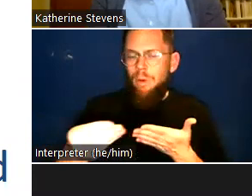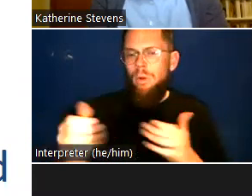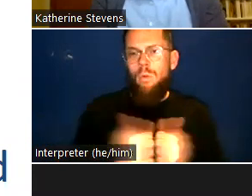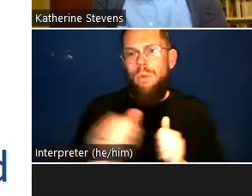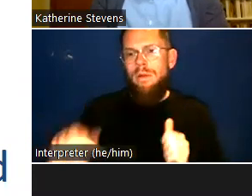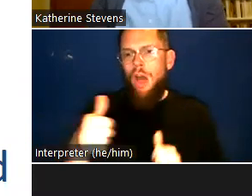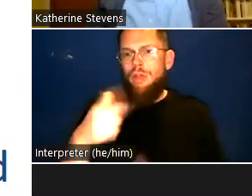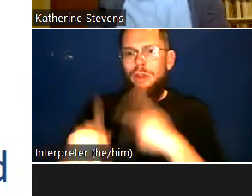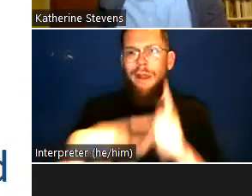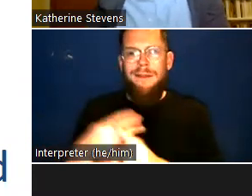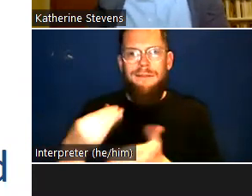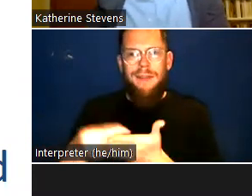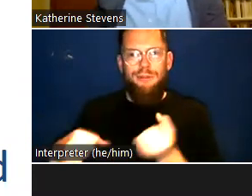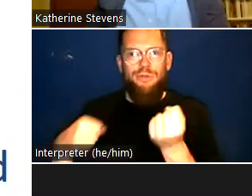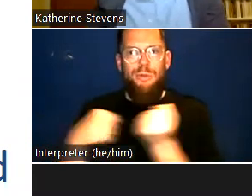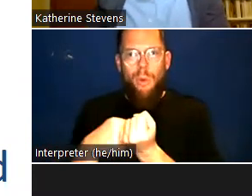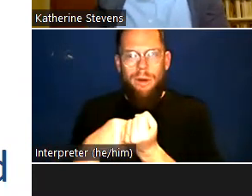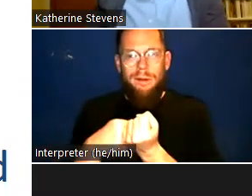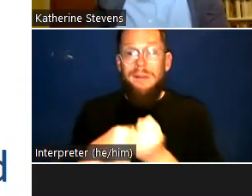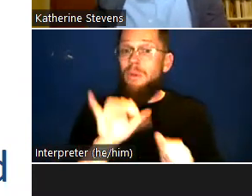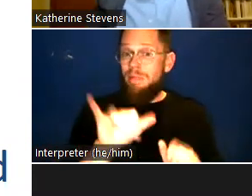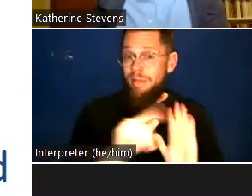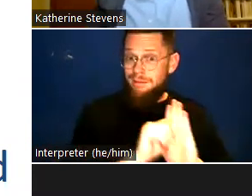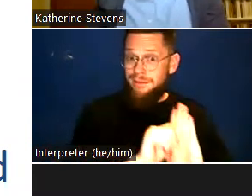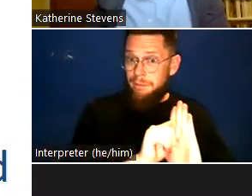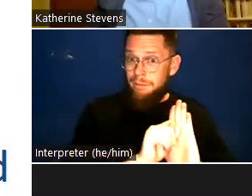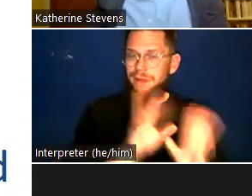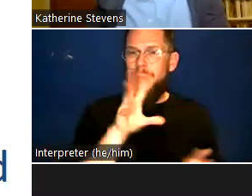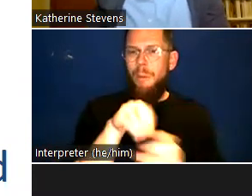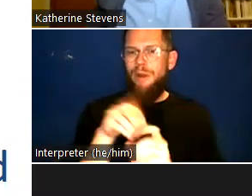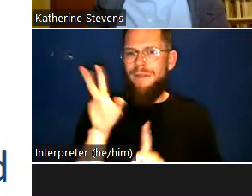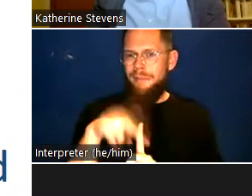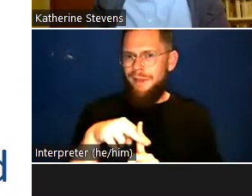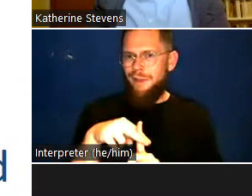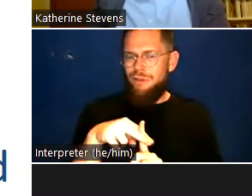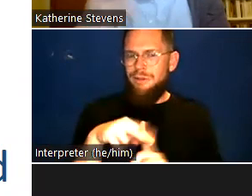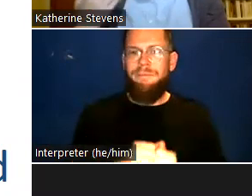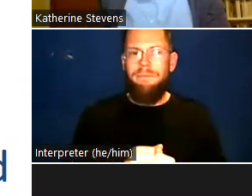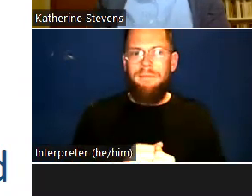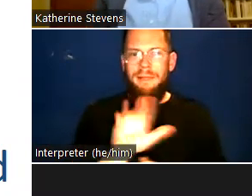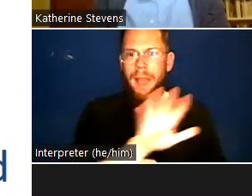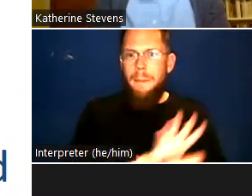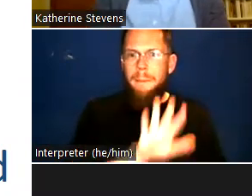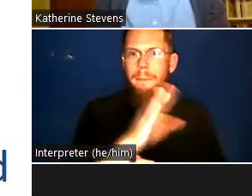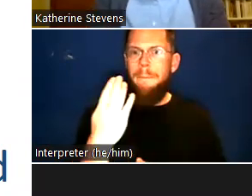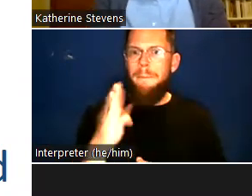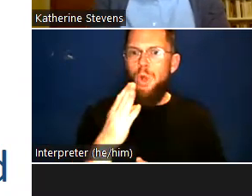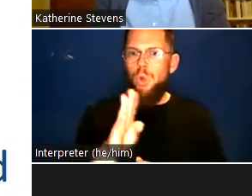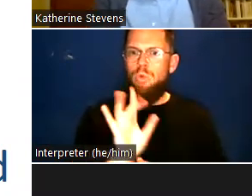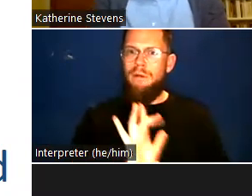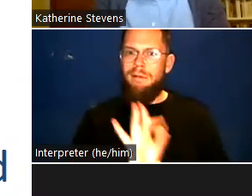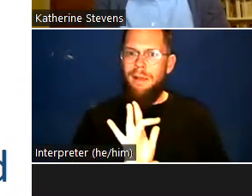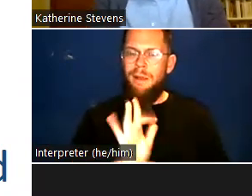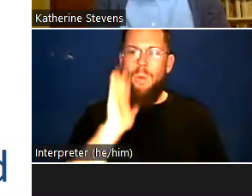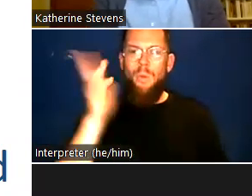of support. So that template is also in the application. You click this blue area here, it will download an